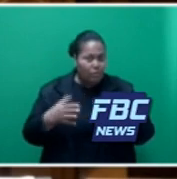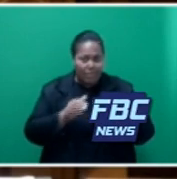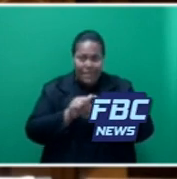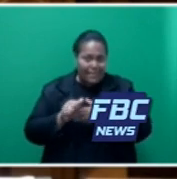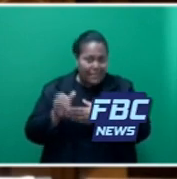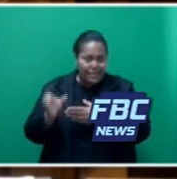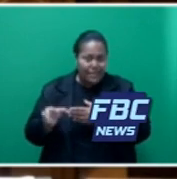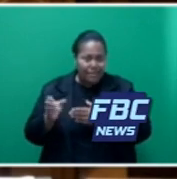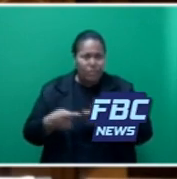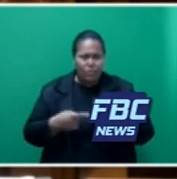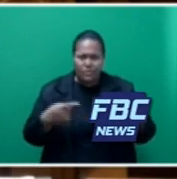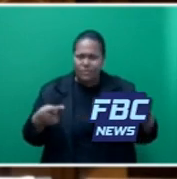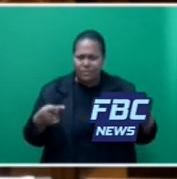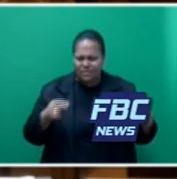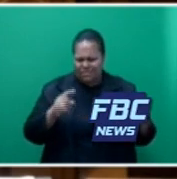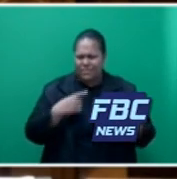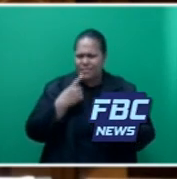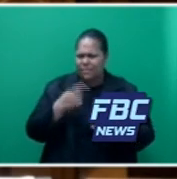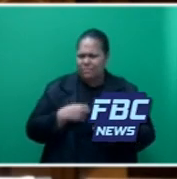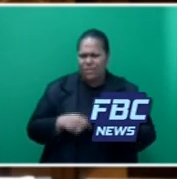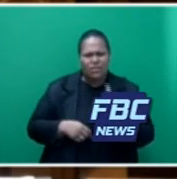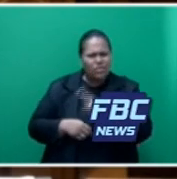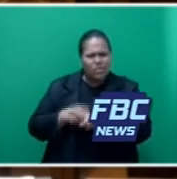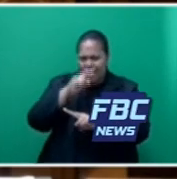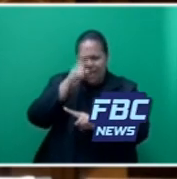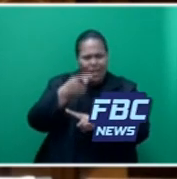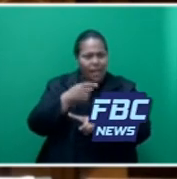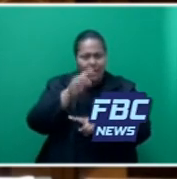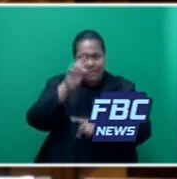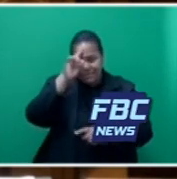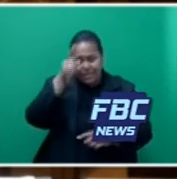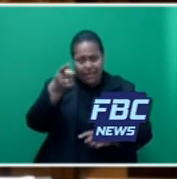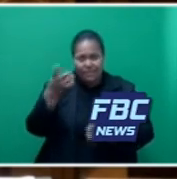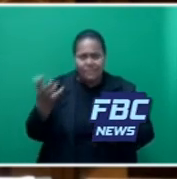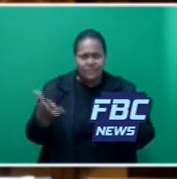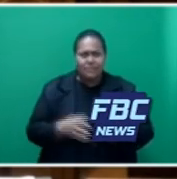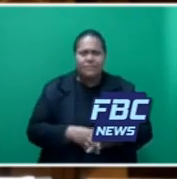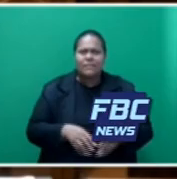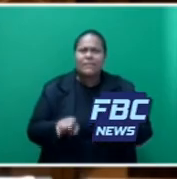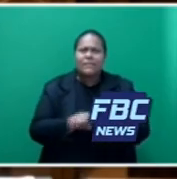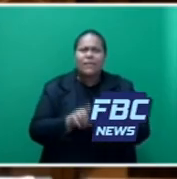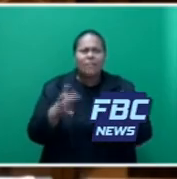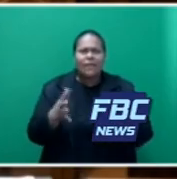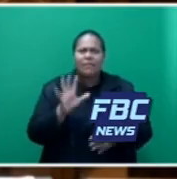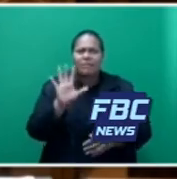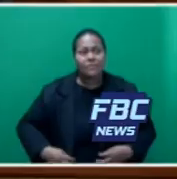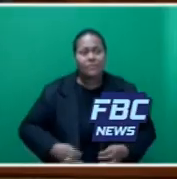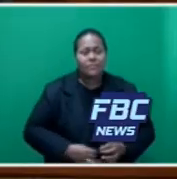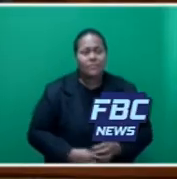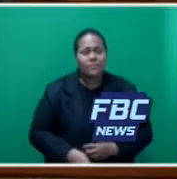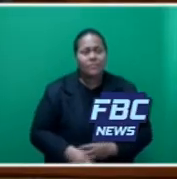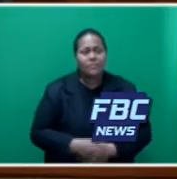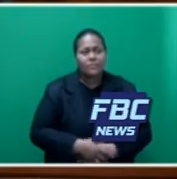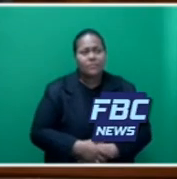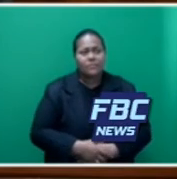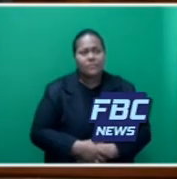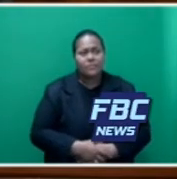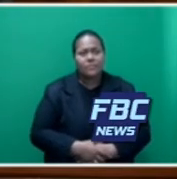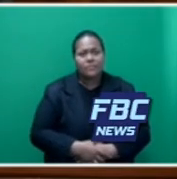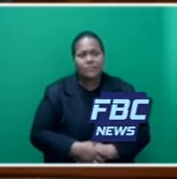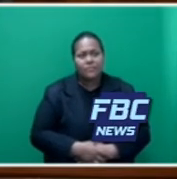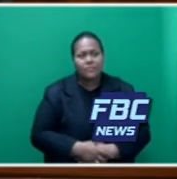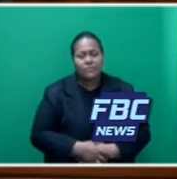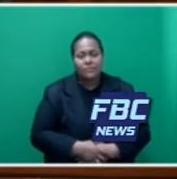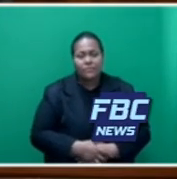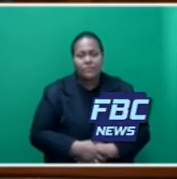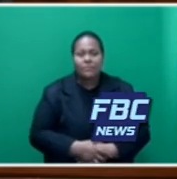me that she can't even understand Mbulunauza because it seems like he's got 5 marbles in his mouth when he speaks. It's good to hear that